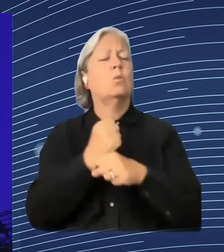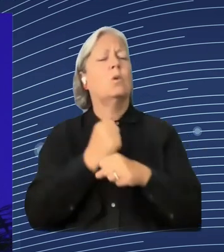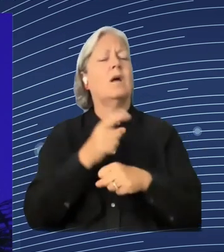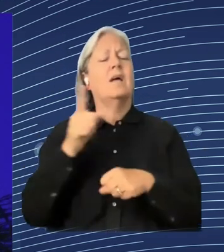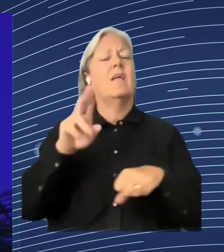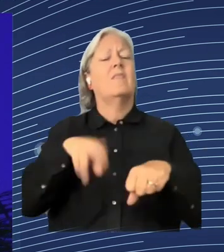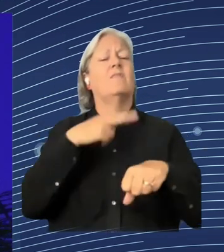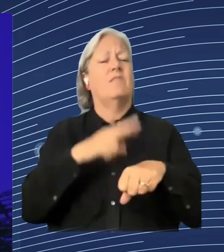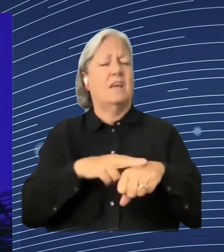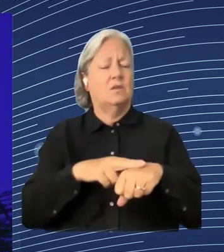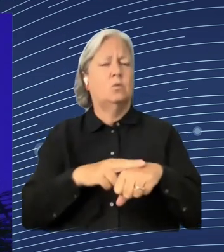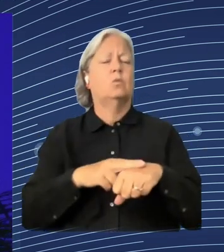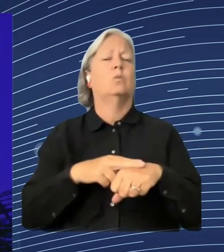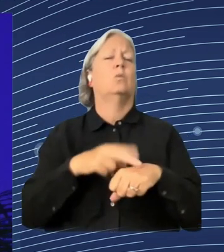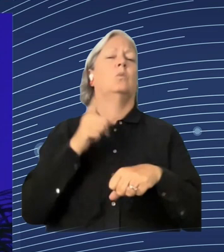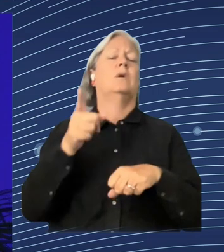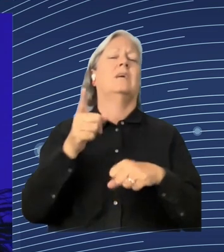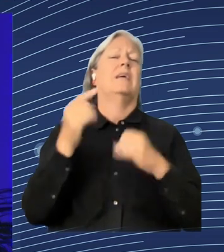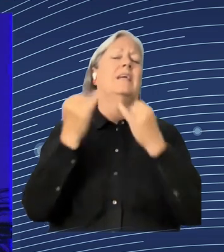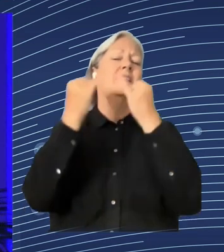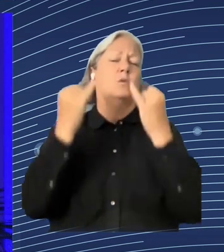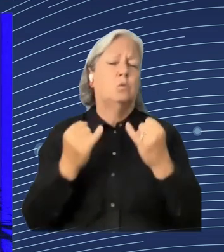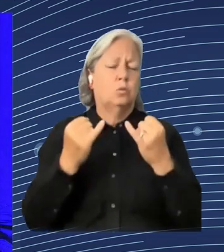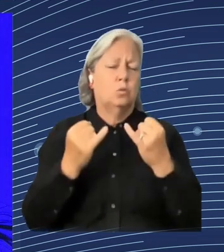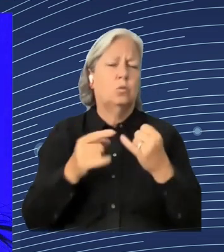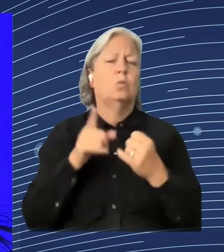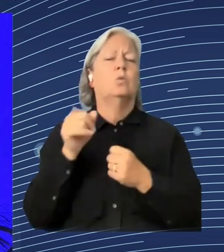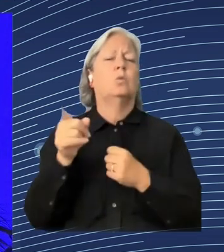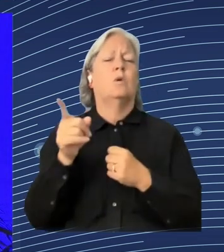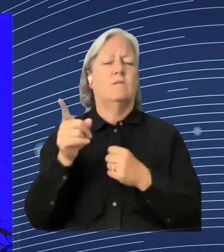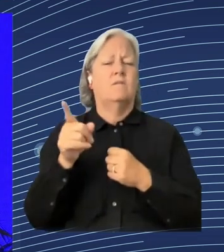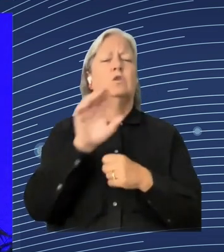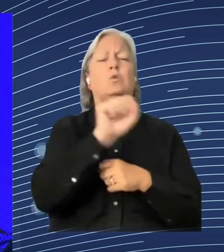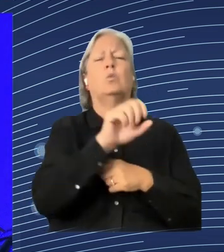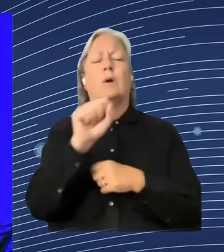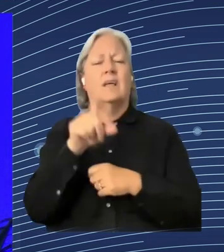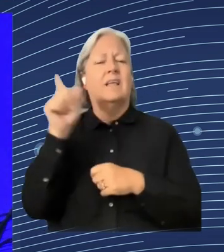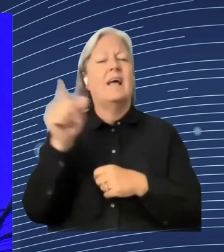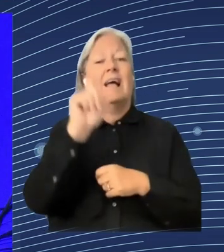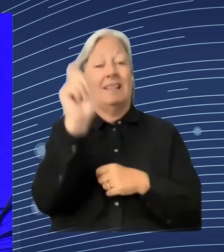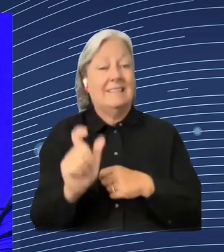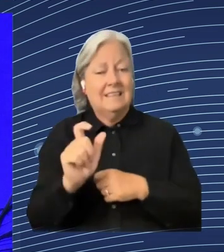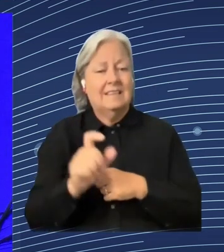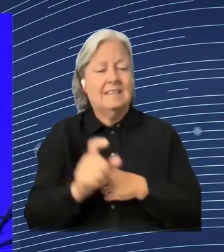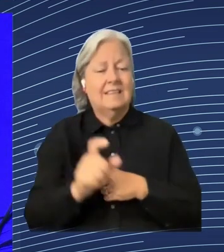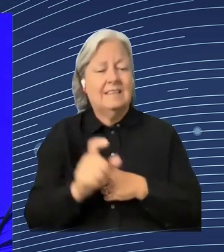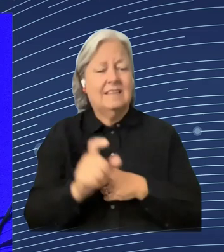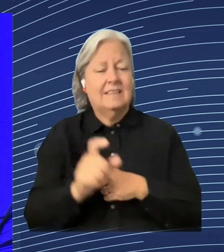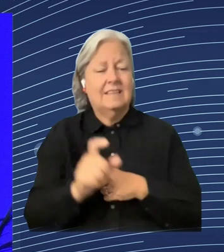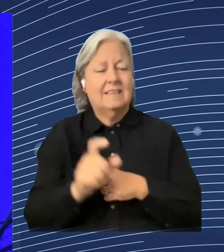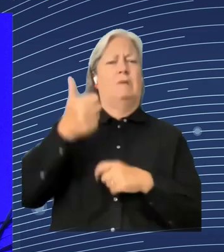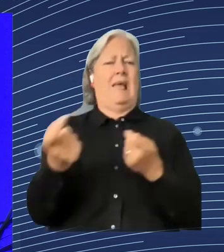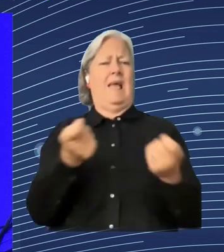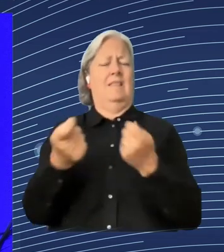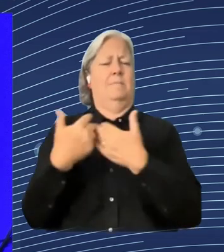Social Security in Italy, also called INPS. She's a senior administrator. Please welcome Serena De